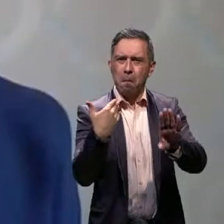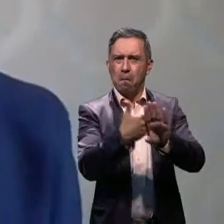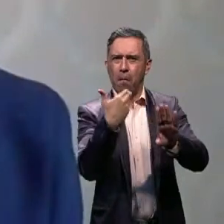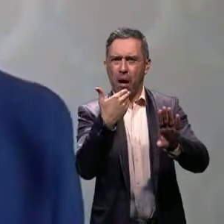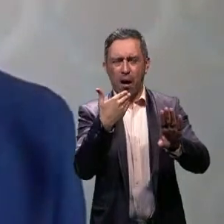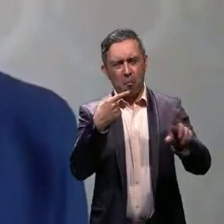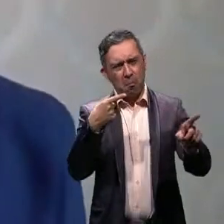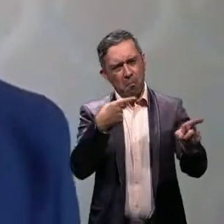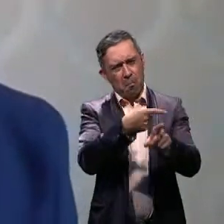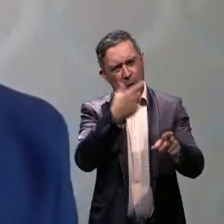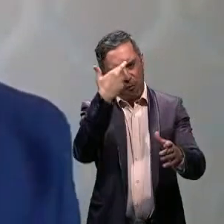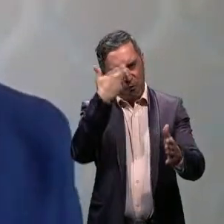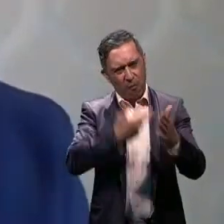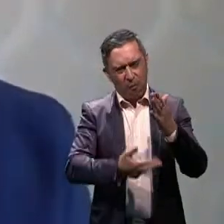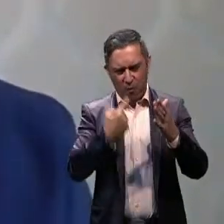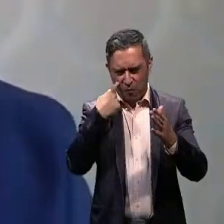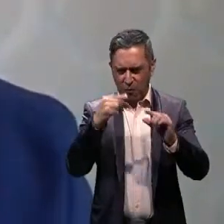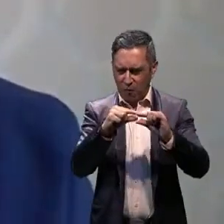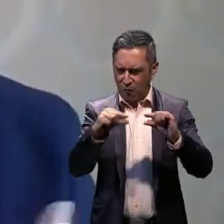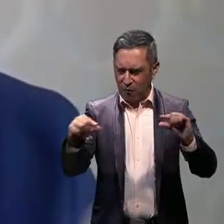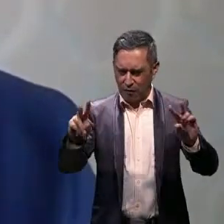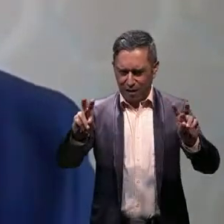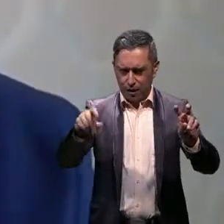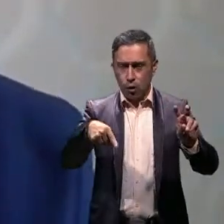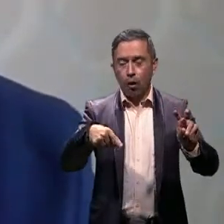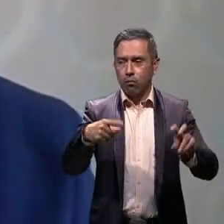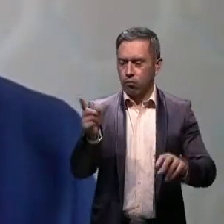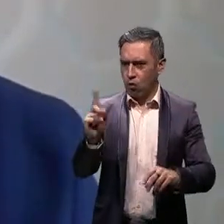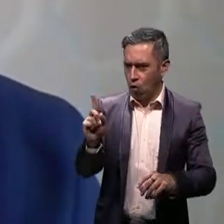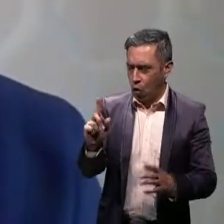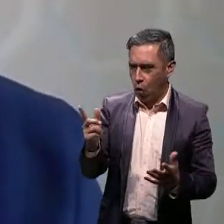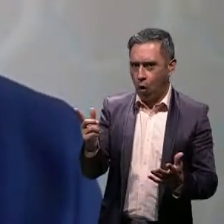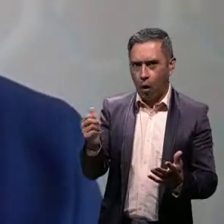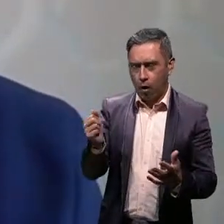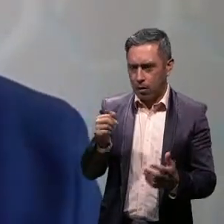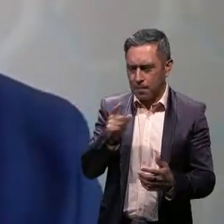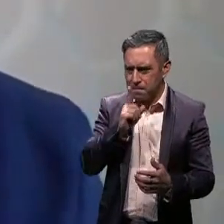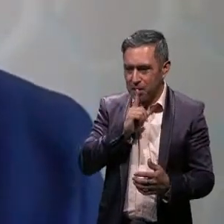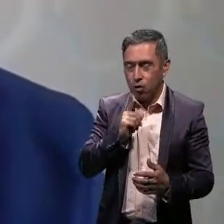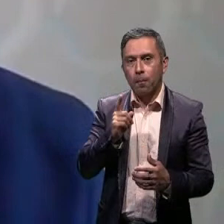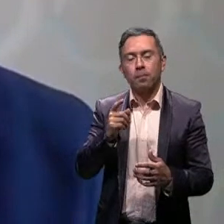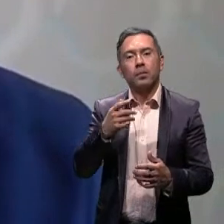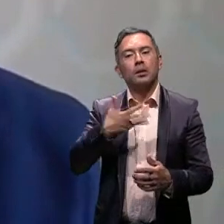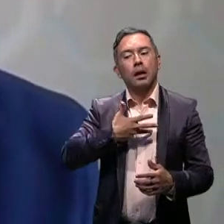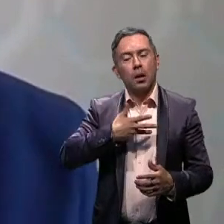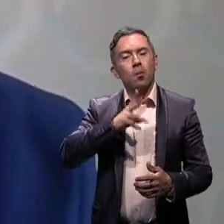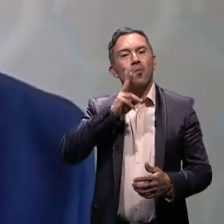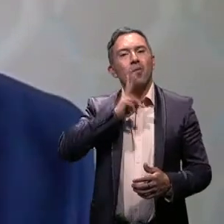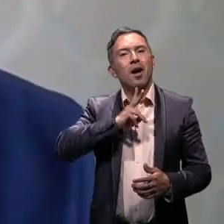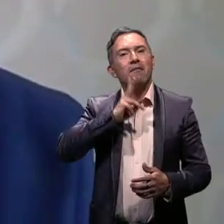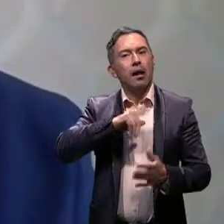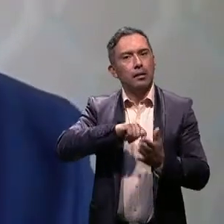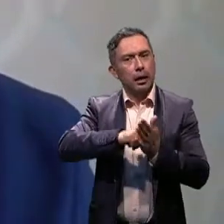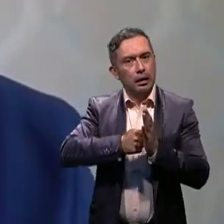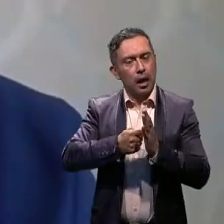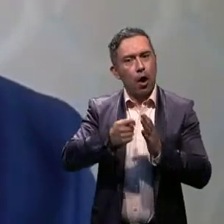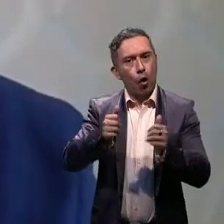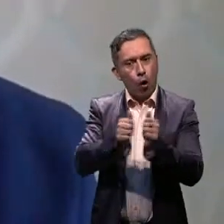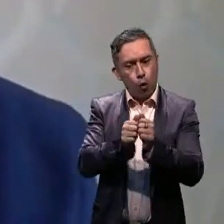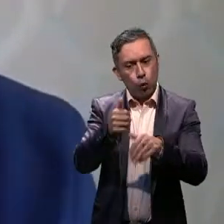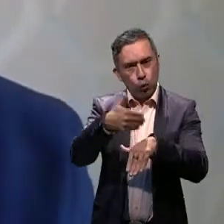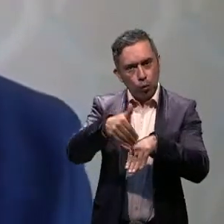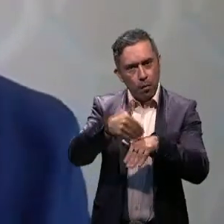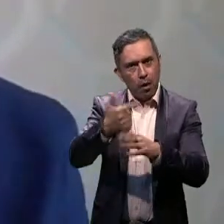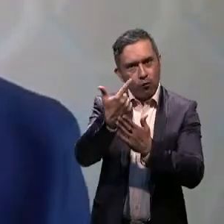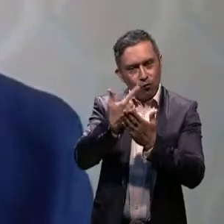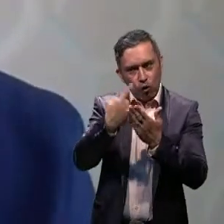being made and to dismiss this accusation needs or